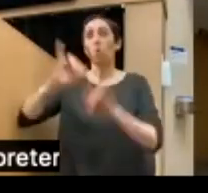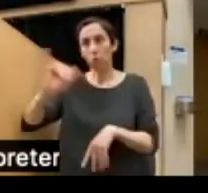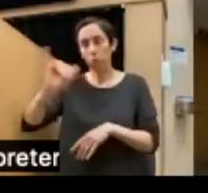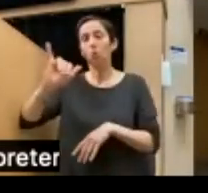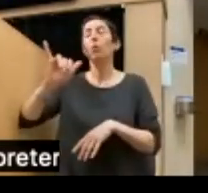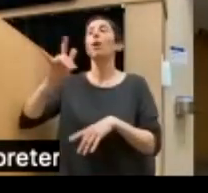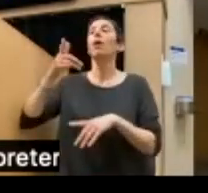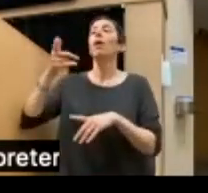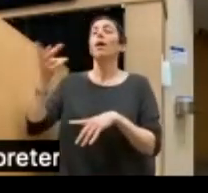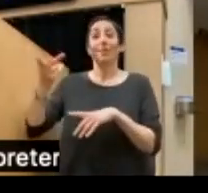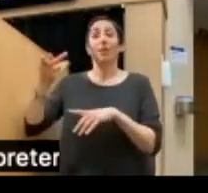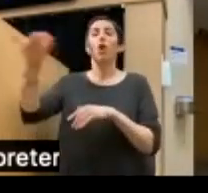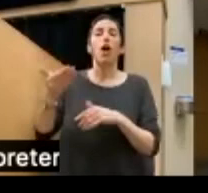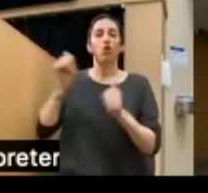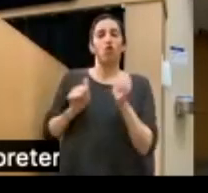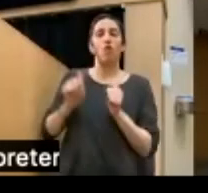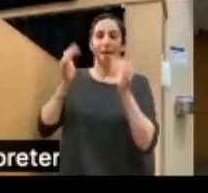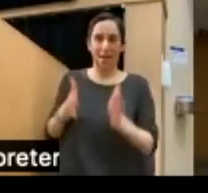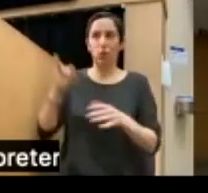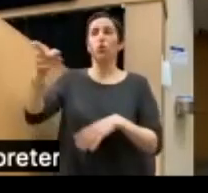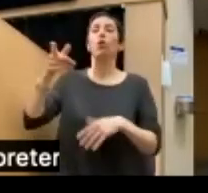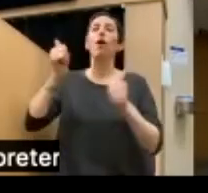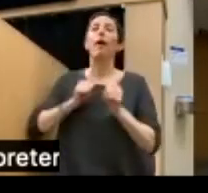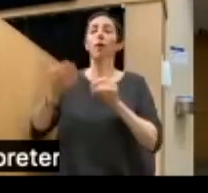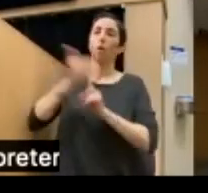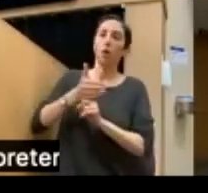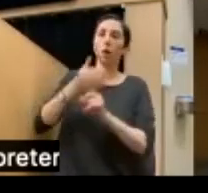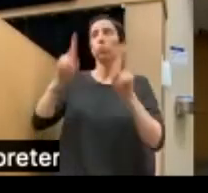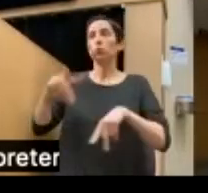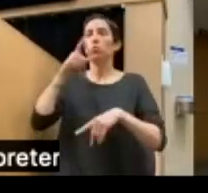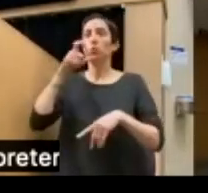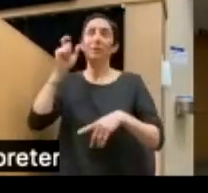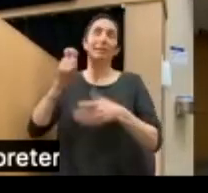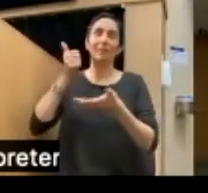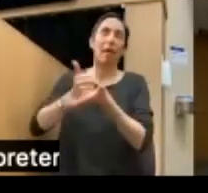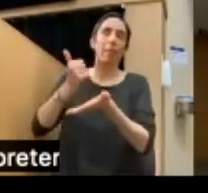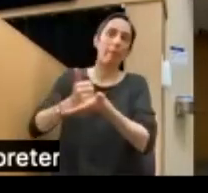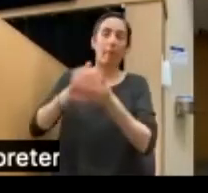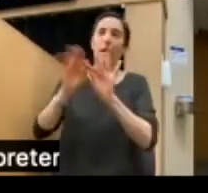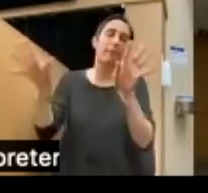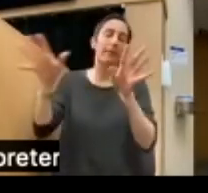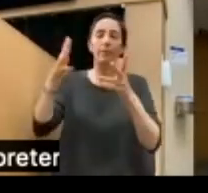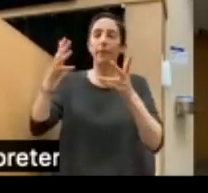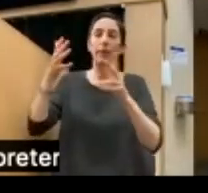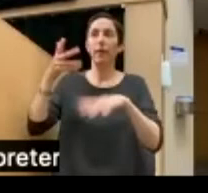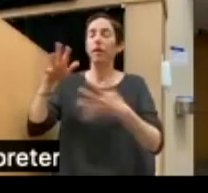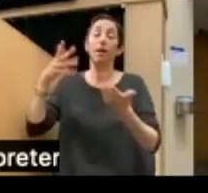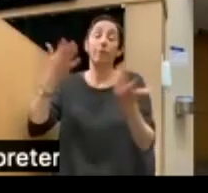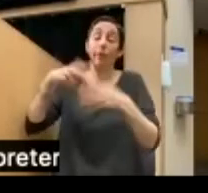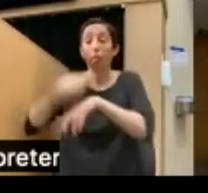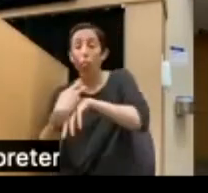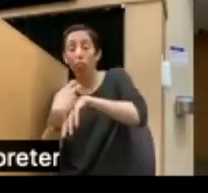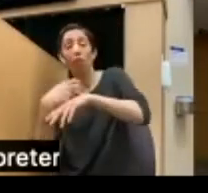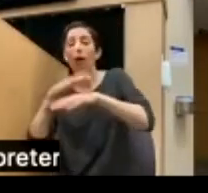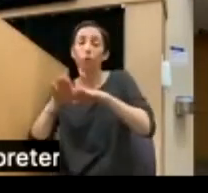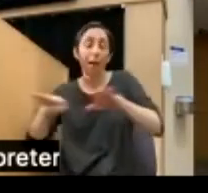was in clearly in need of distress and basically put them in the path of between the first location and the second location. And I